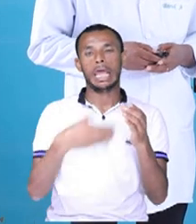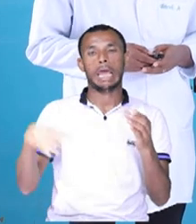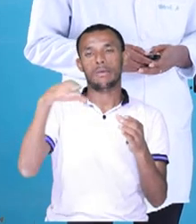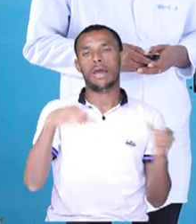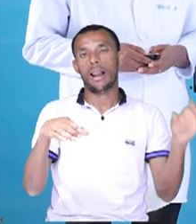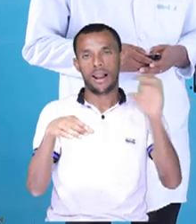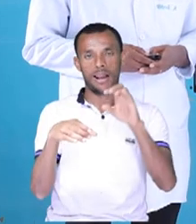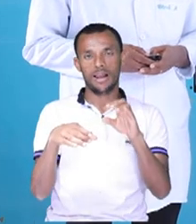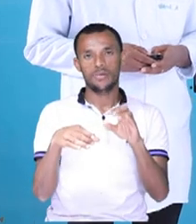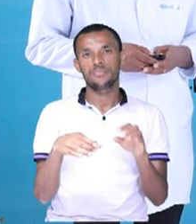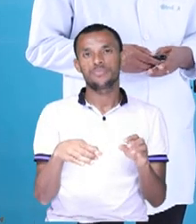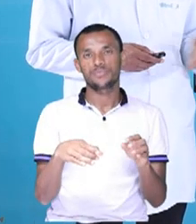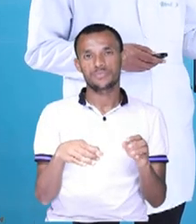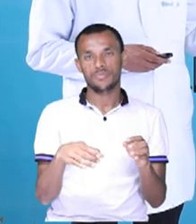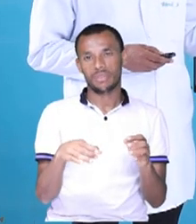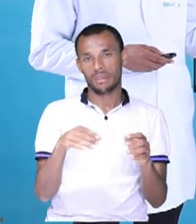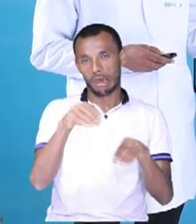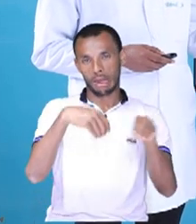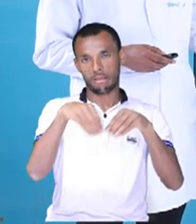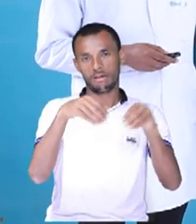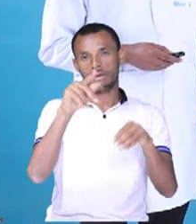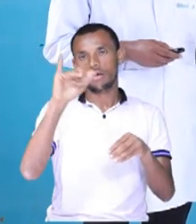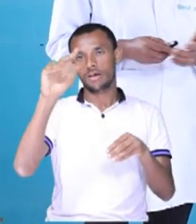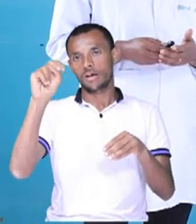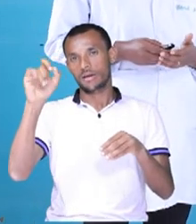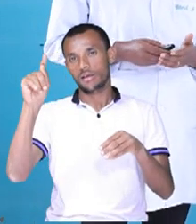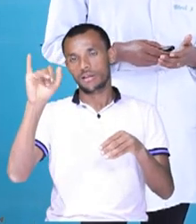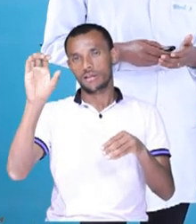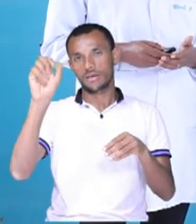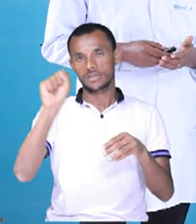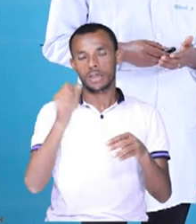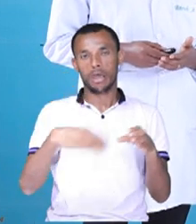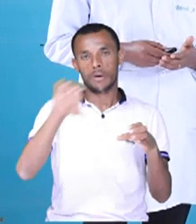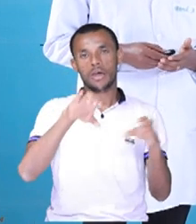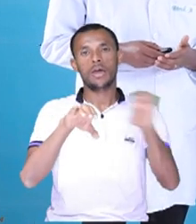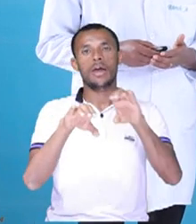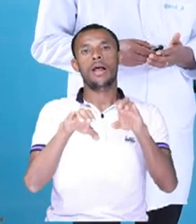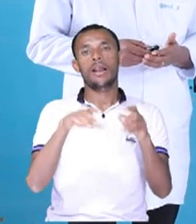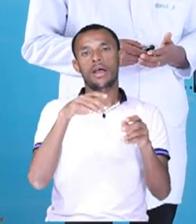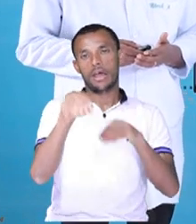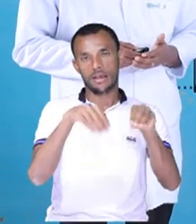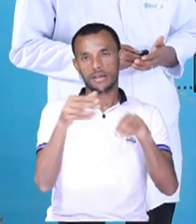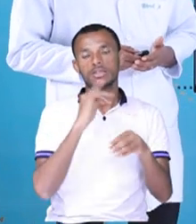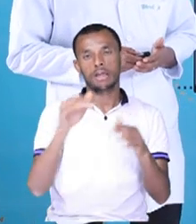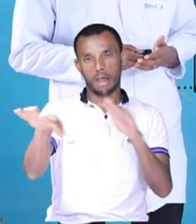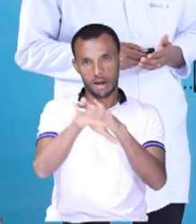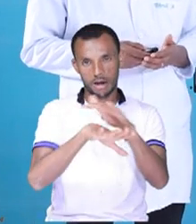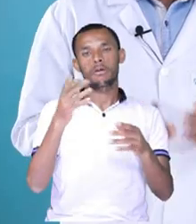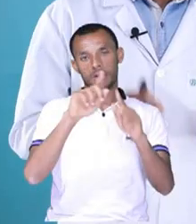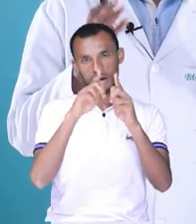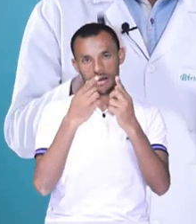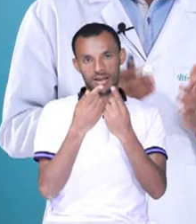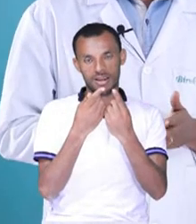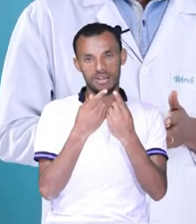kinetics. Chemical kinetics. Chemical kinetics is under physical chemistry.